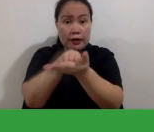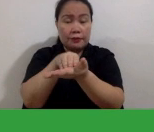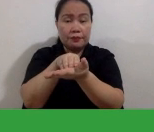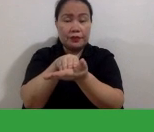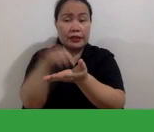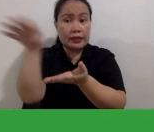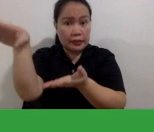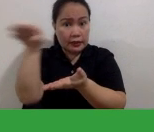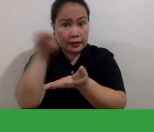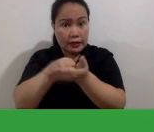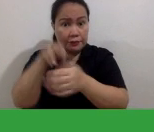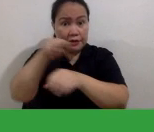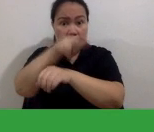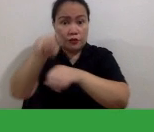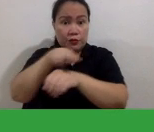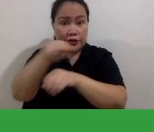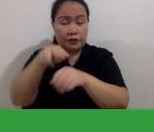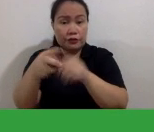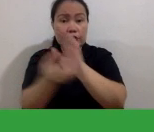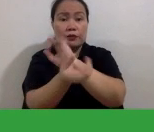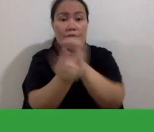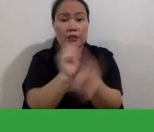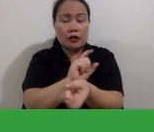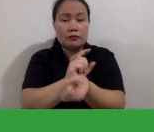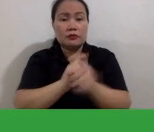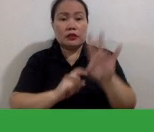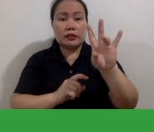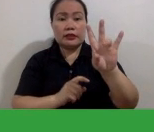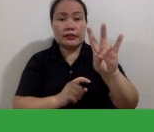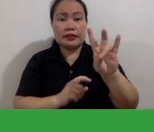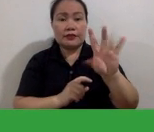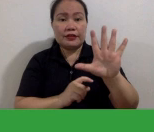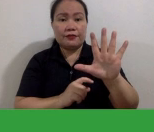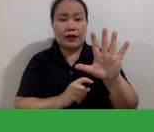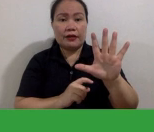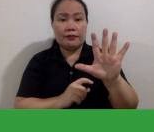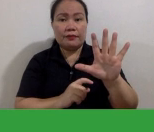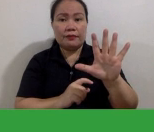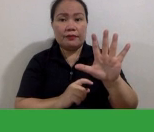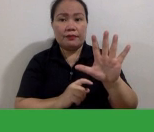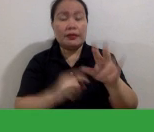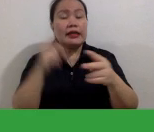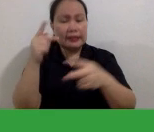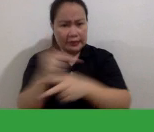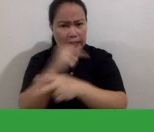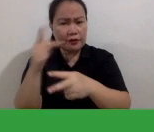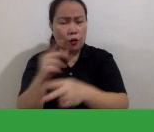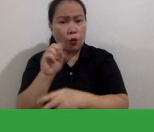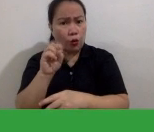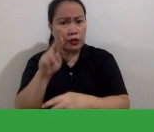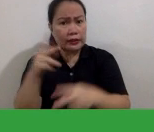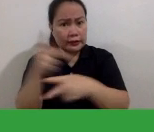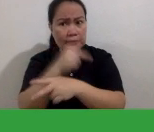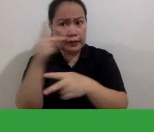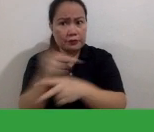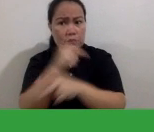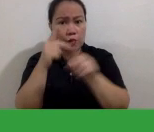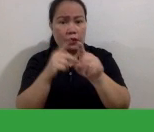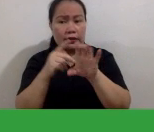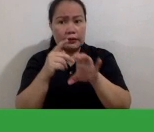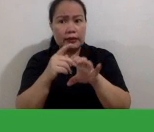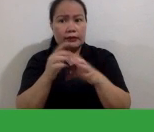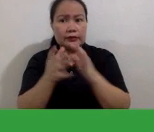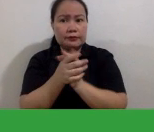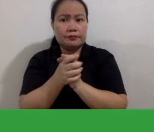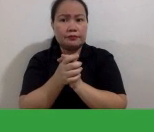yung decimal. How are you going to convert it into percent? So, lagi lang natin ita-times by 100